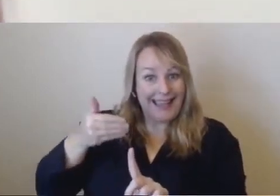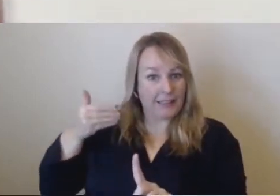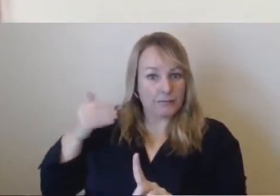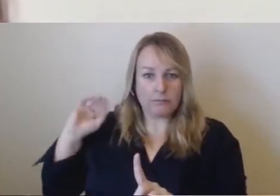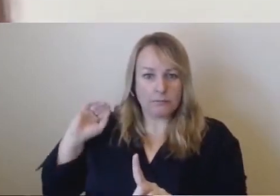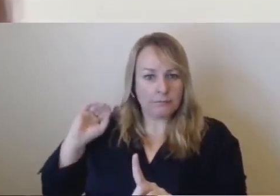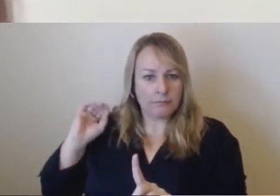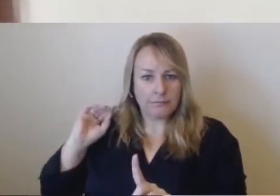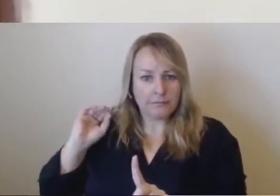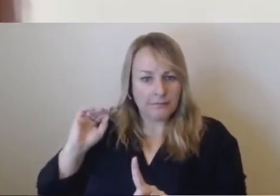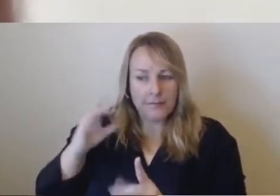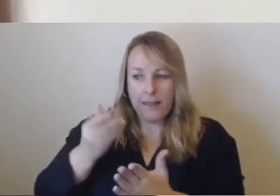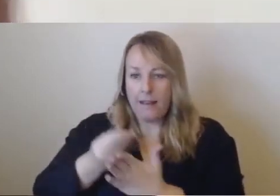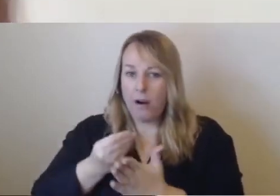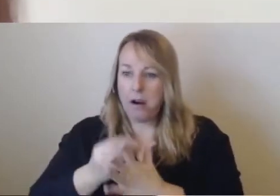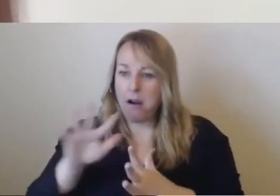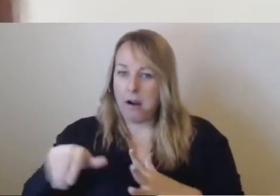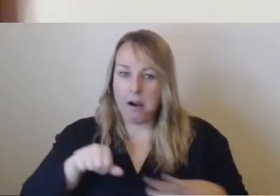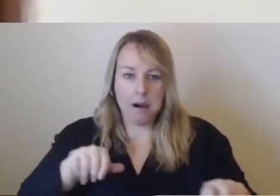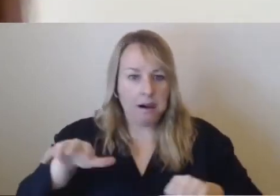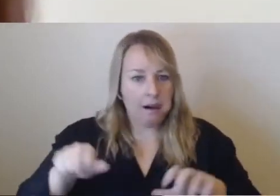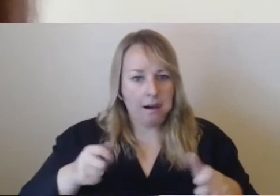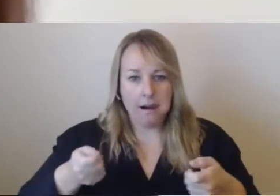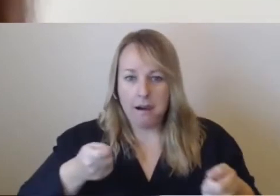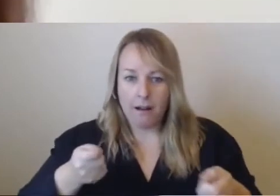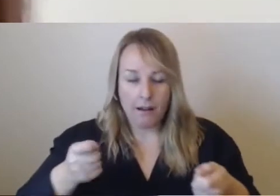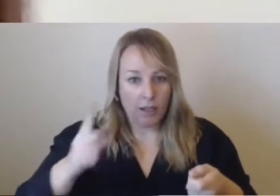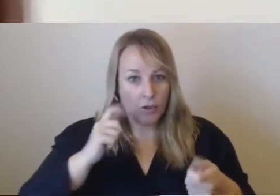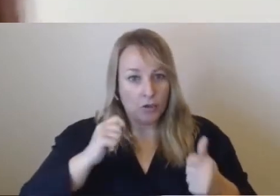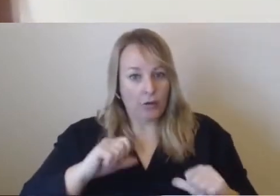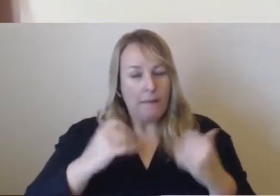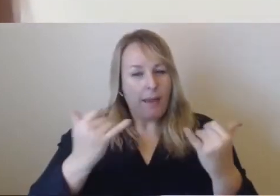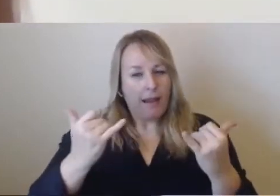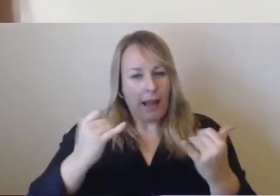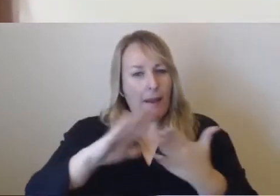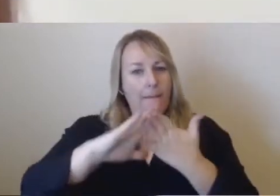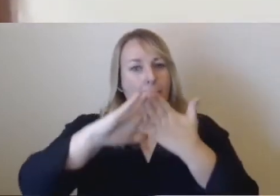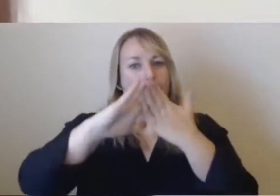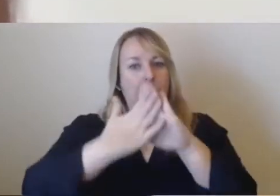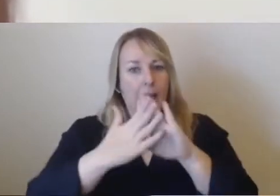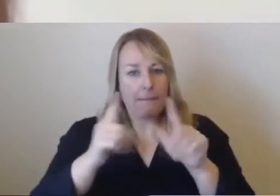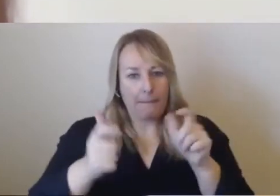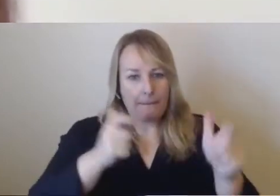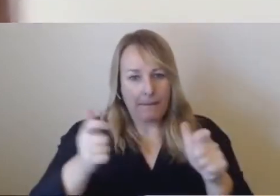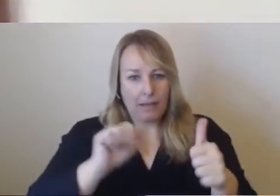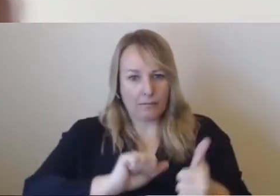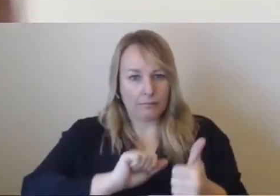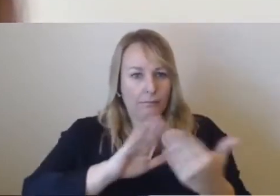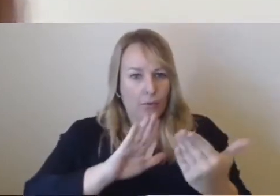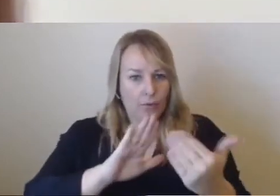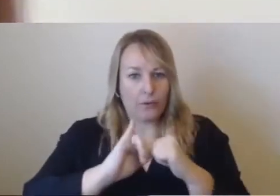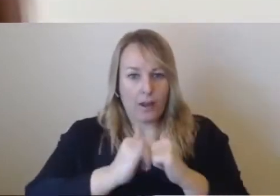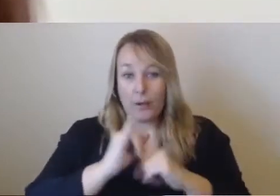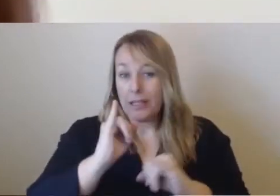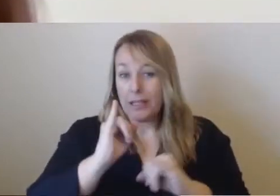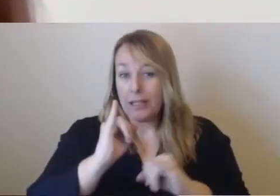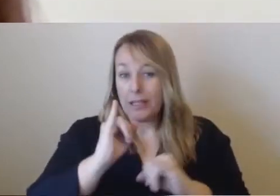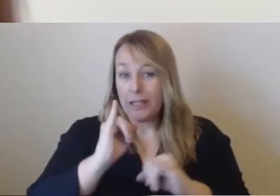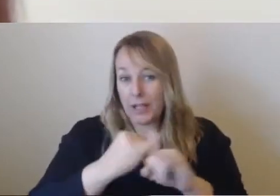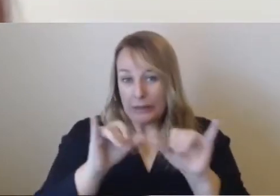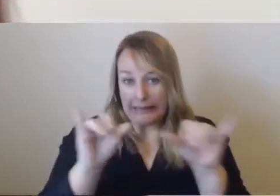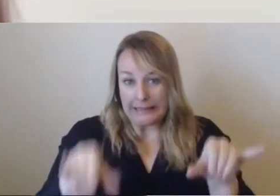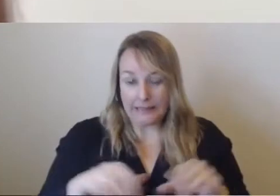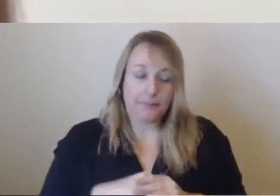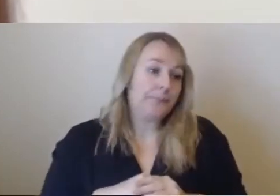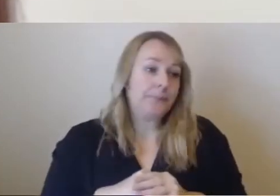economic coercion, but clearly it has become a major characteristic of its approach to the international system. Next, you've got